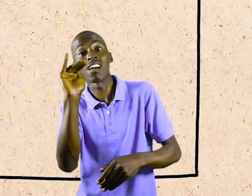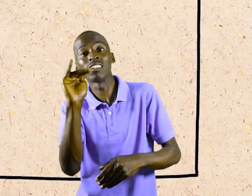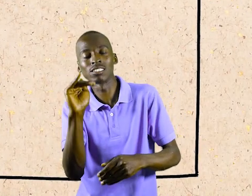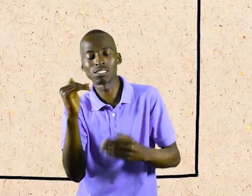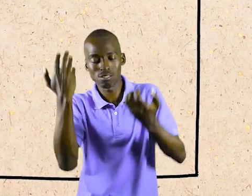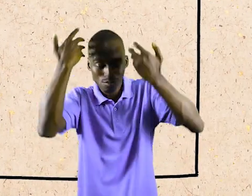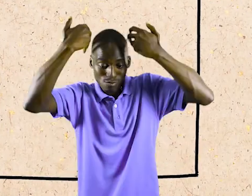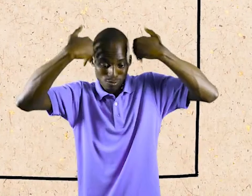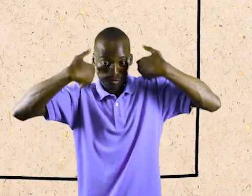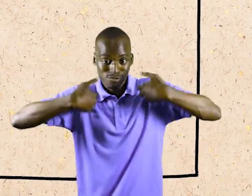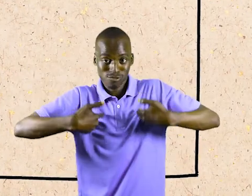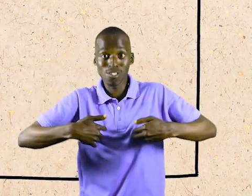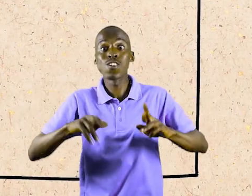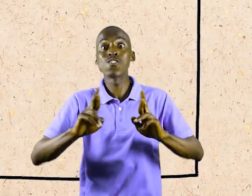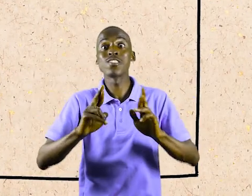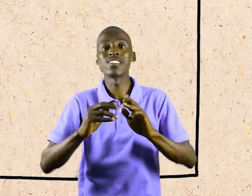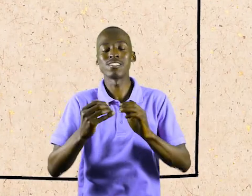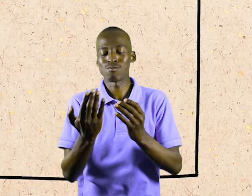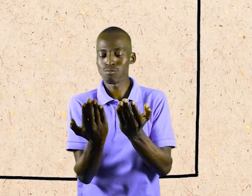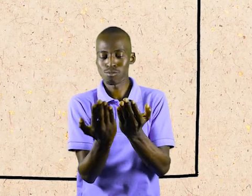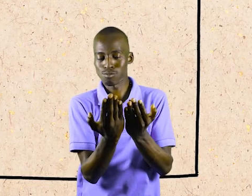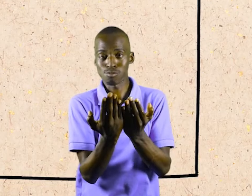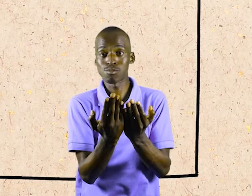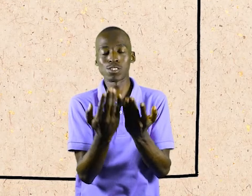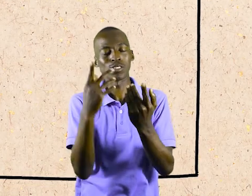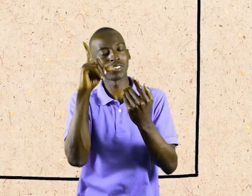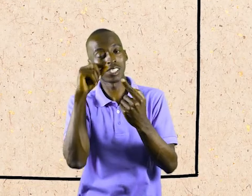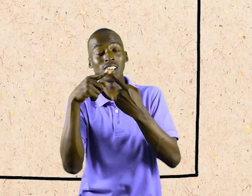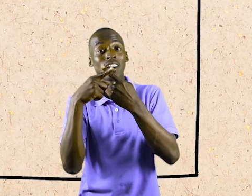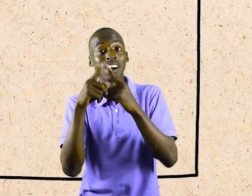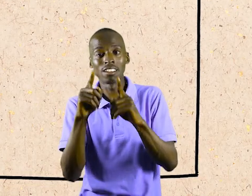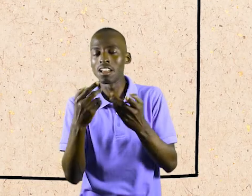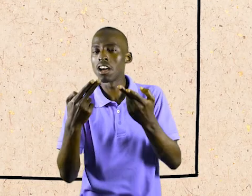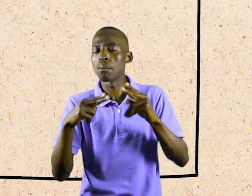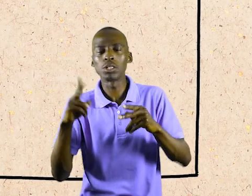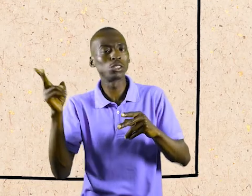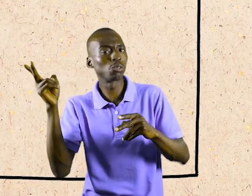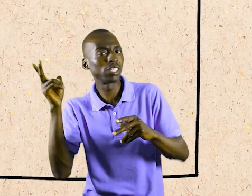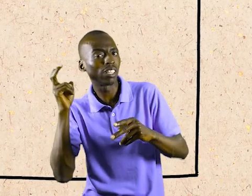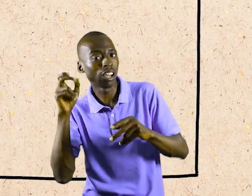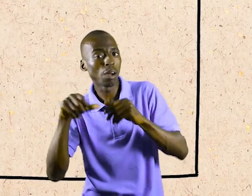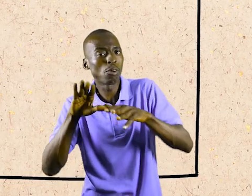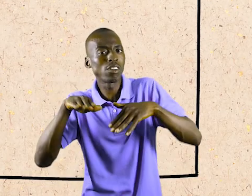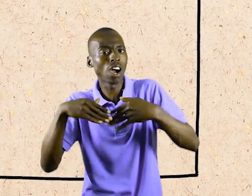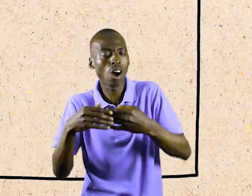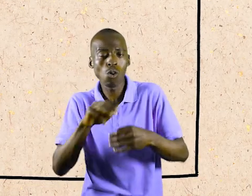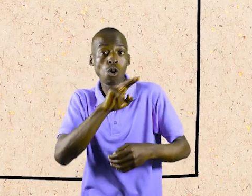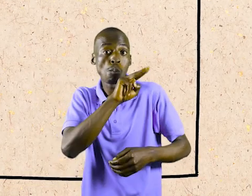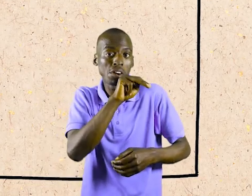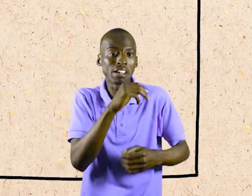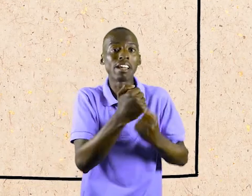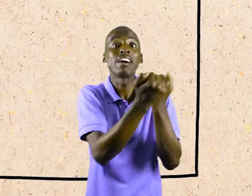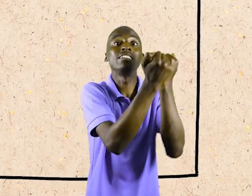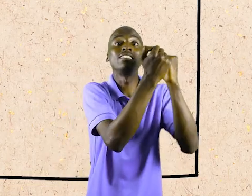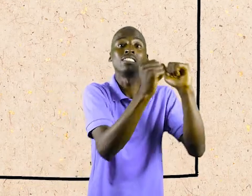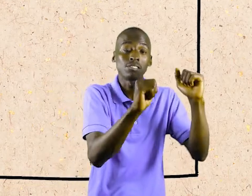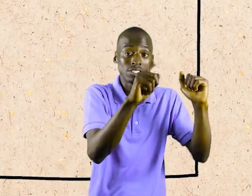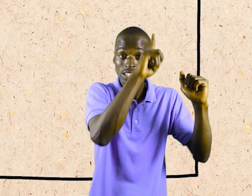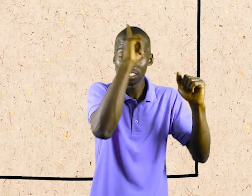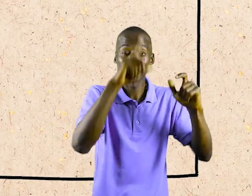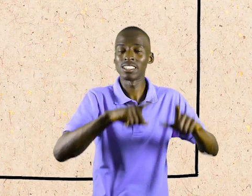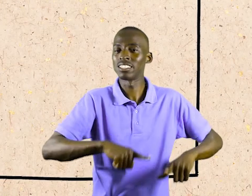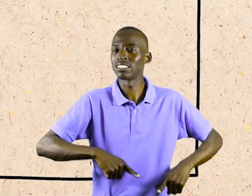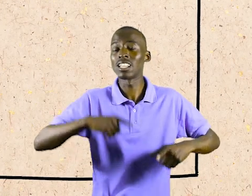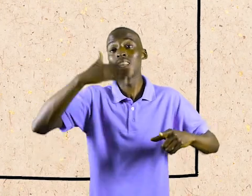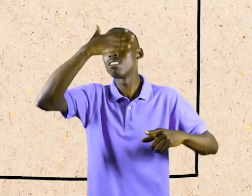royal chronicles read to him for good bedtime reading. And he just happens to hear about how Mordecai had saved the king's life. He had